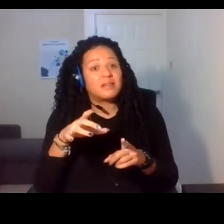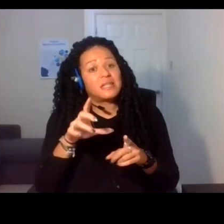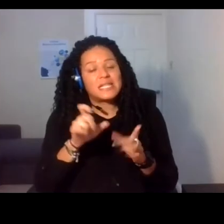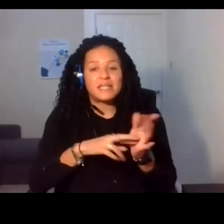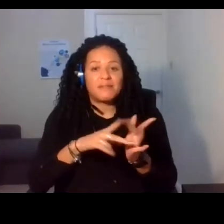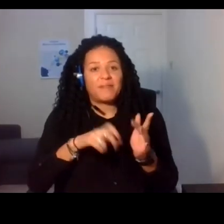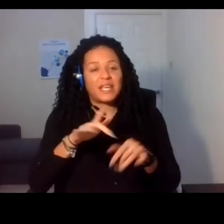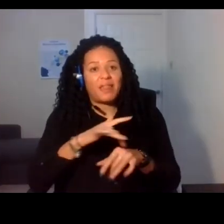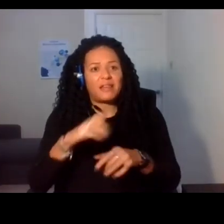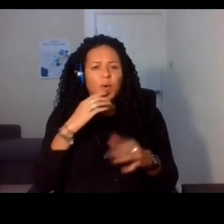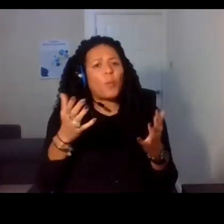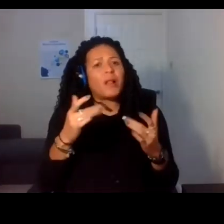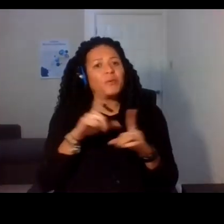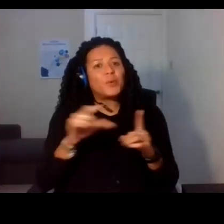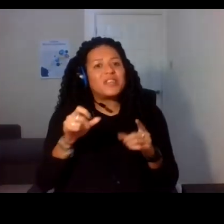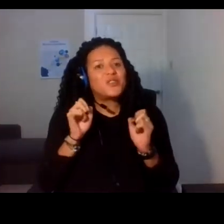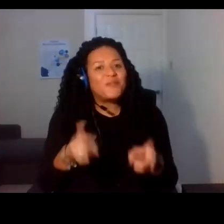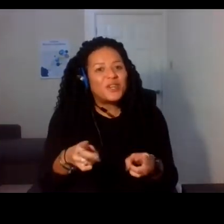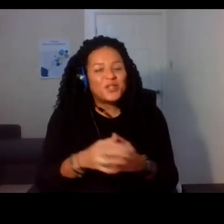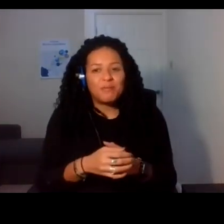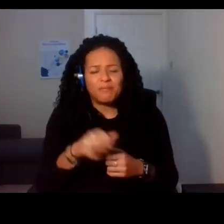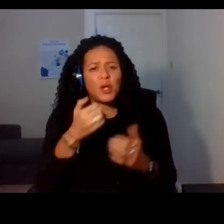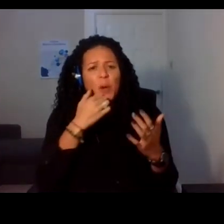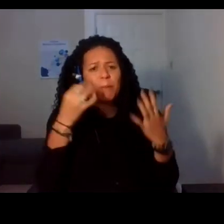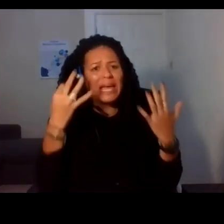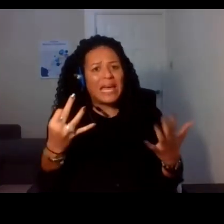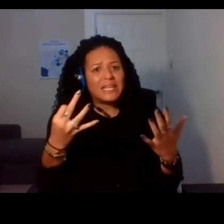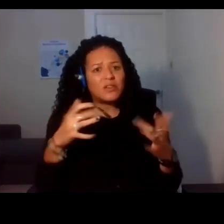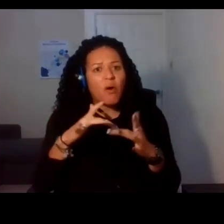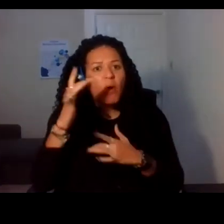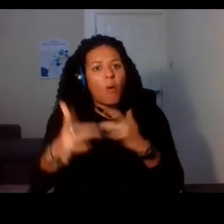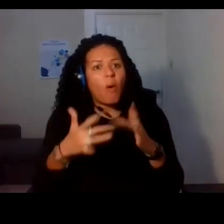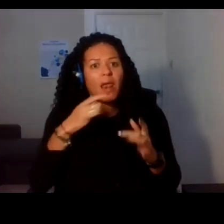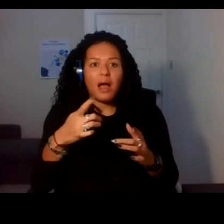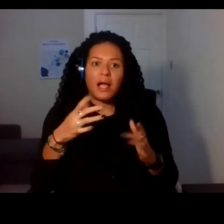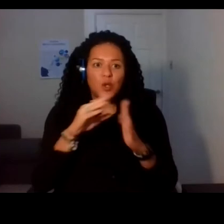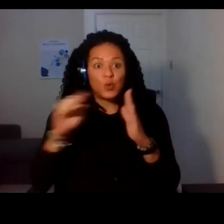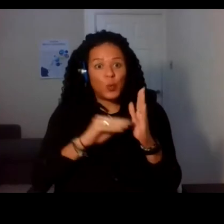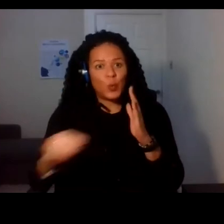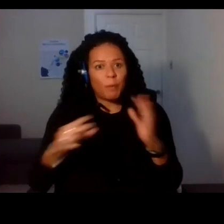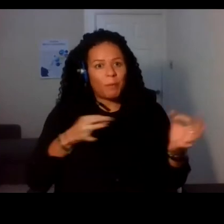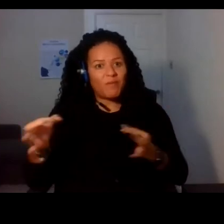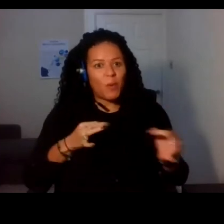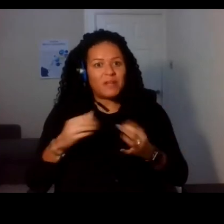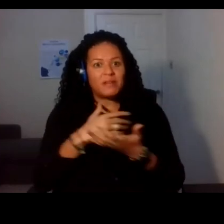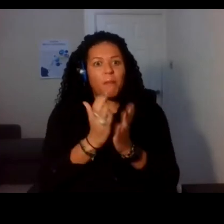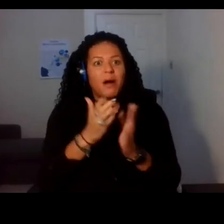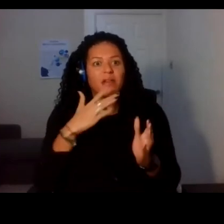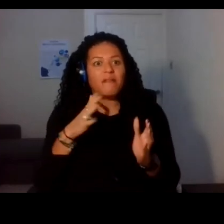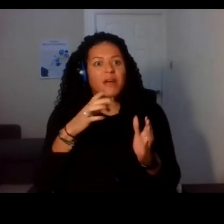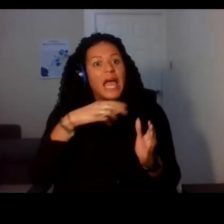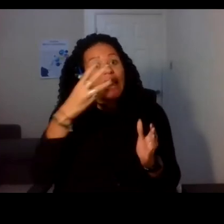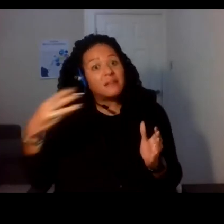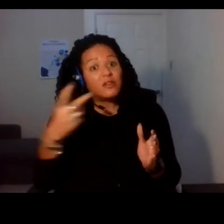Chelmsford Civic Theatre. This is number 8 of our online Zoom performances as part of Essex 2020 in partnership